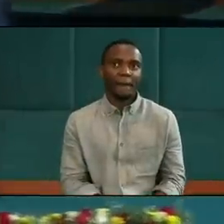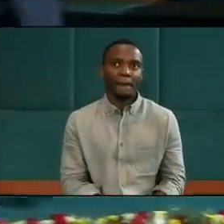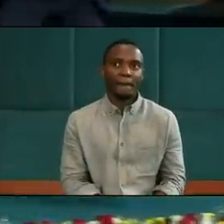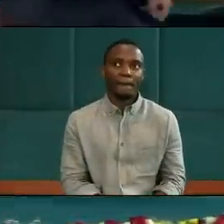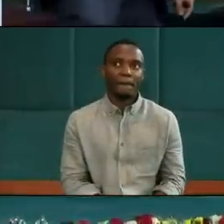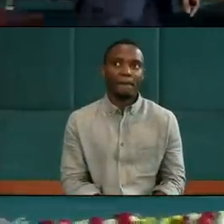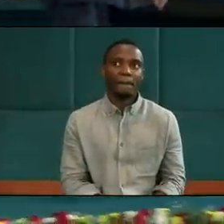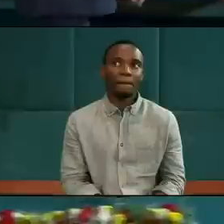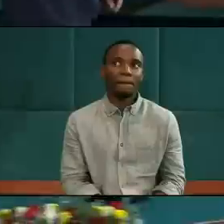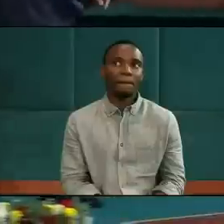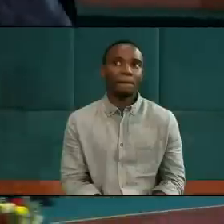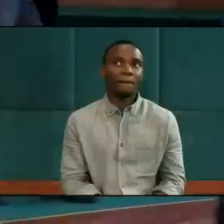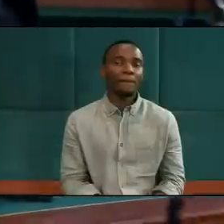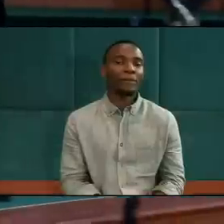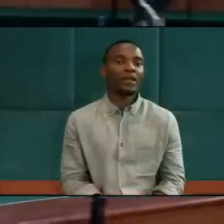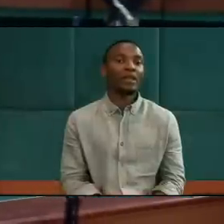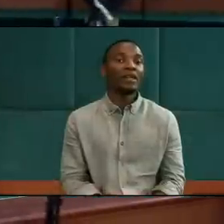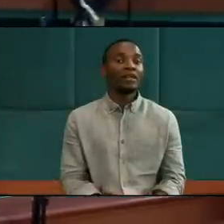So when,